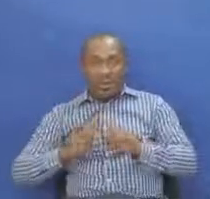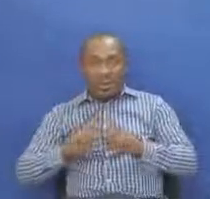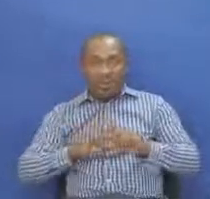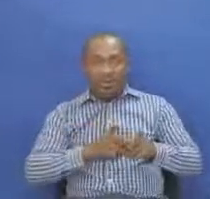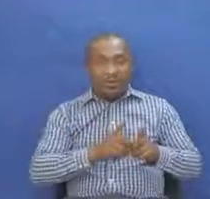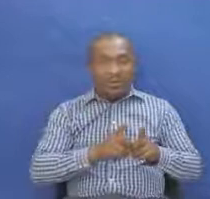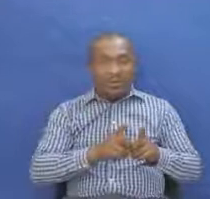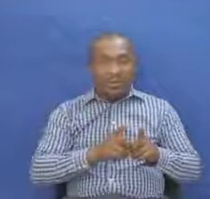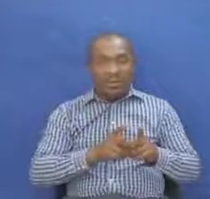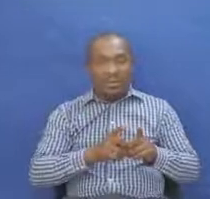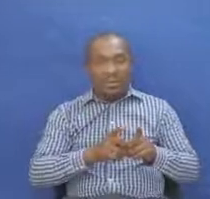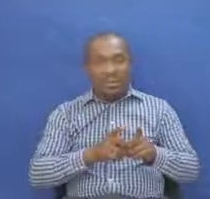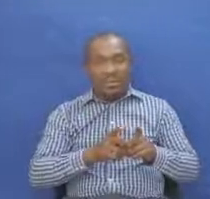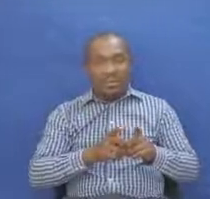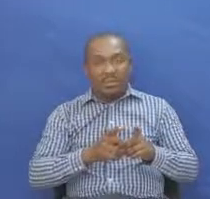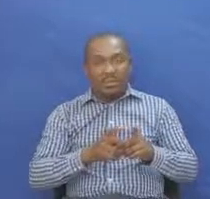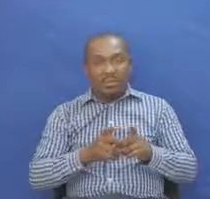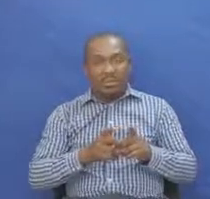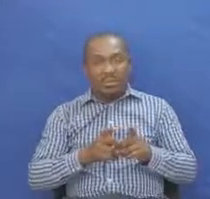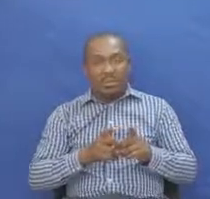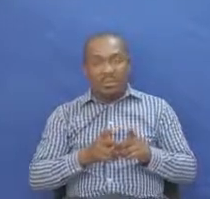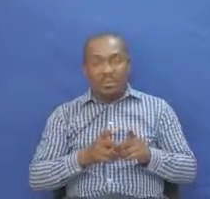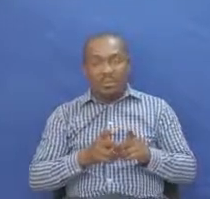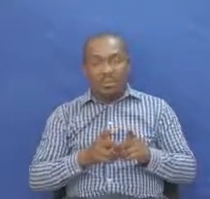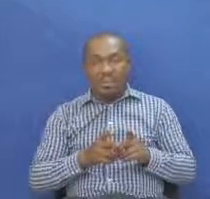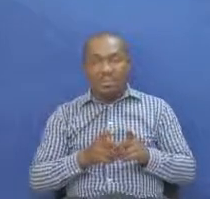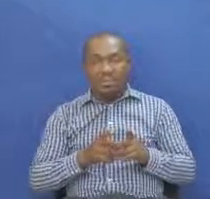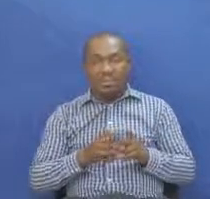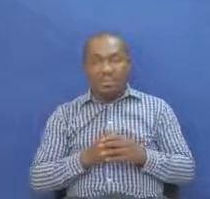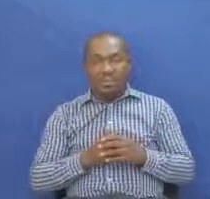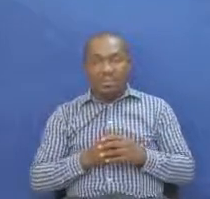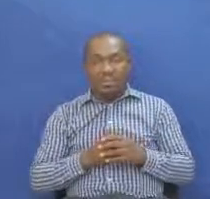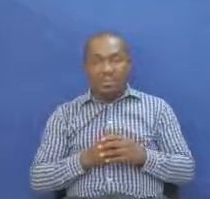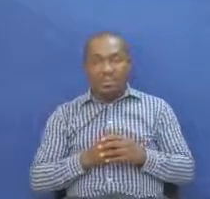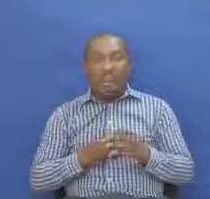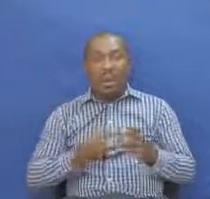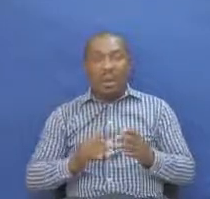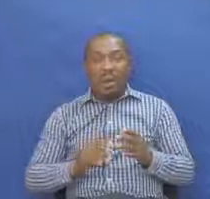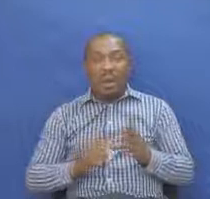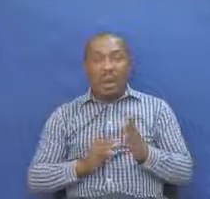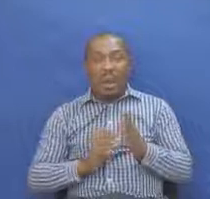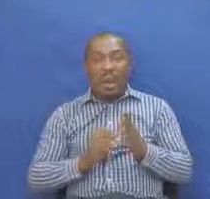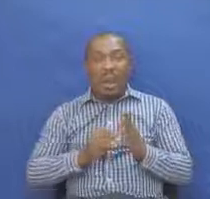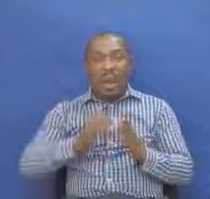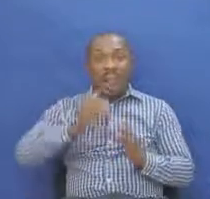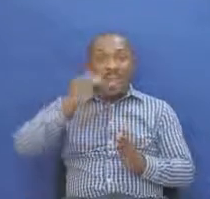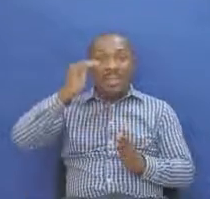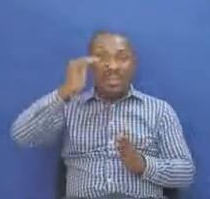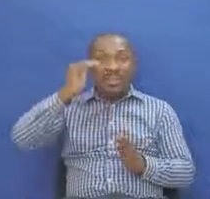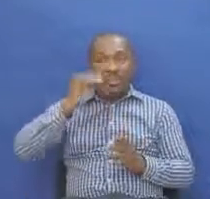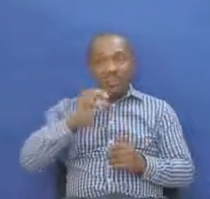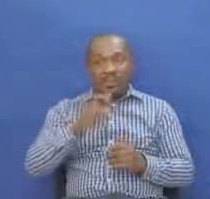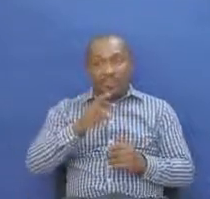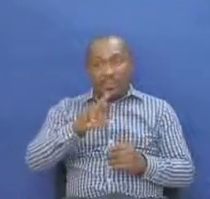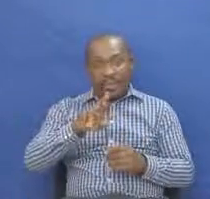Growth gives rise to different cells. Growth gives rise to